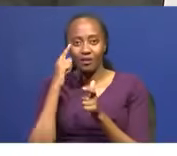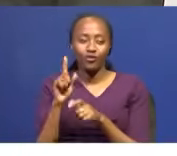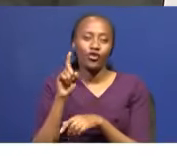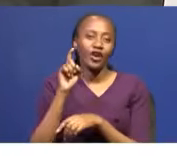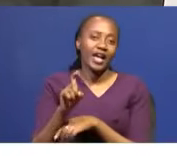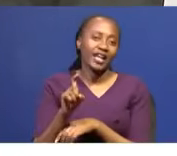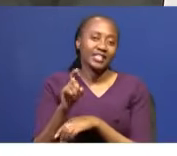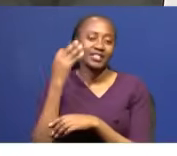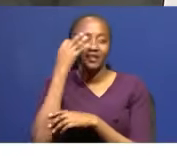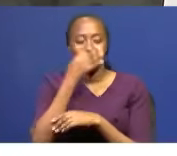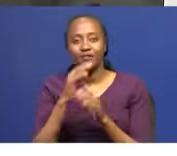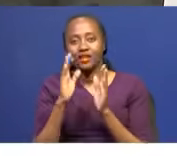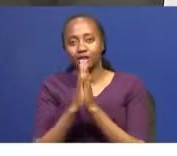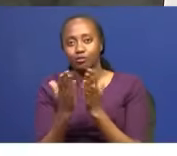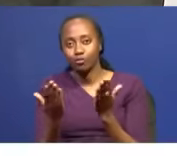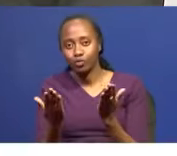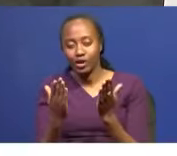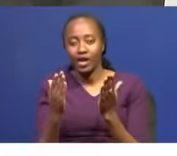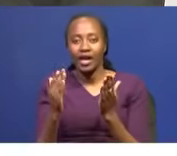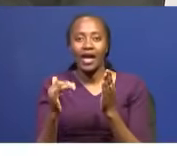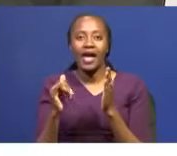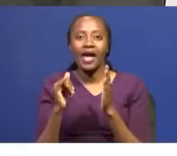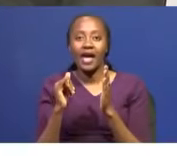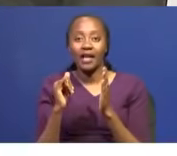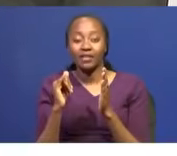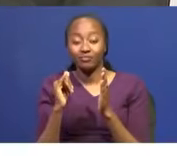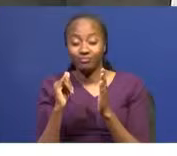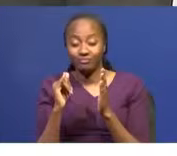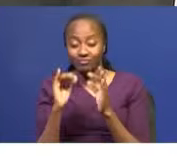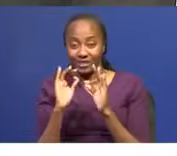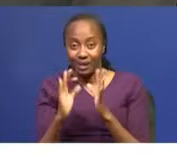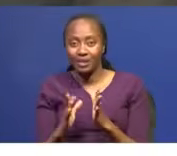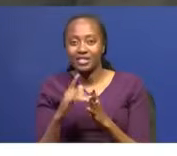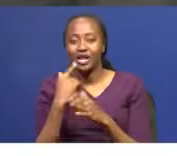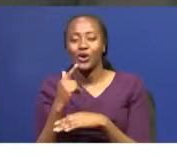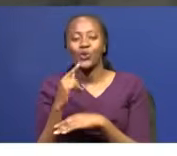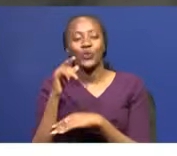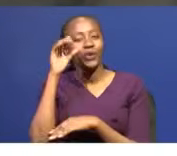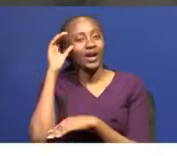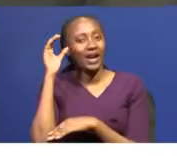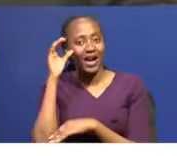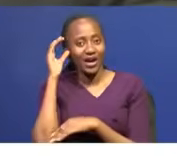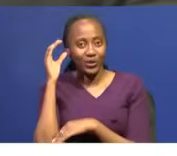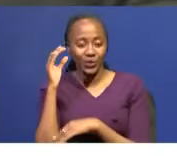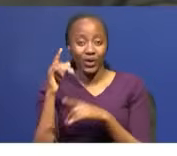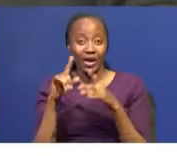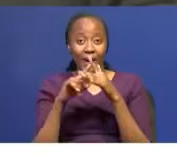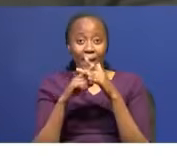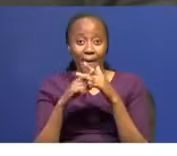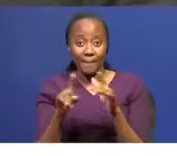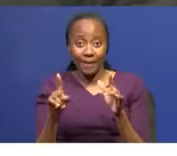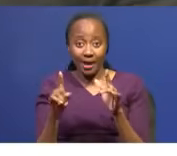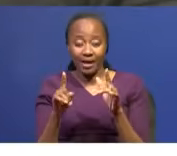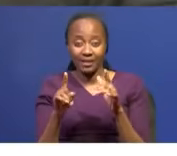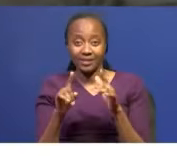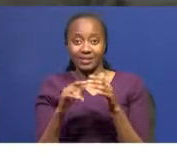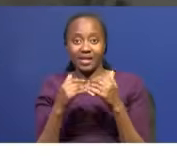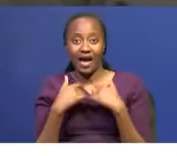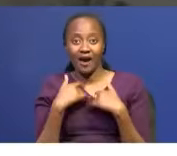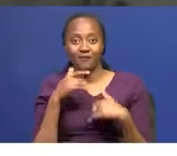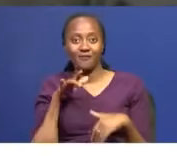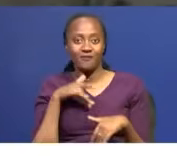Facebook, and YouTube. Our sign language expert tonight is Caroline Njoroge. And let's start with that feel-good